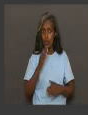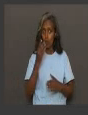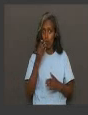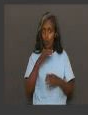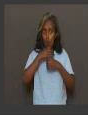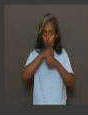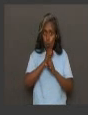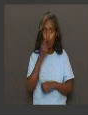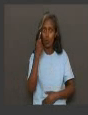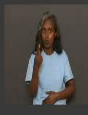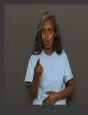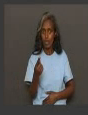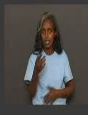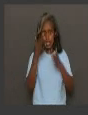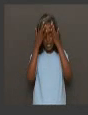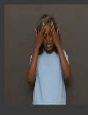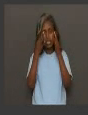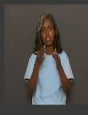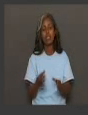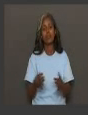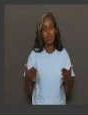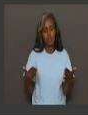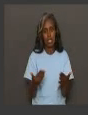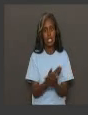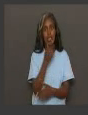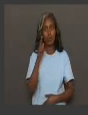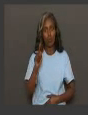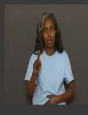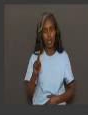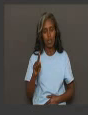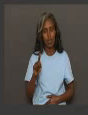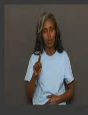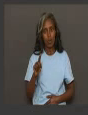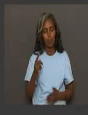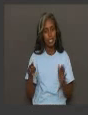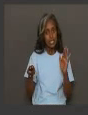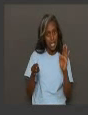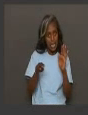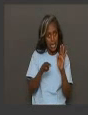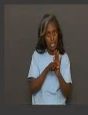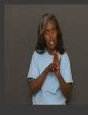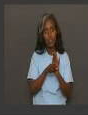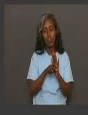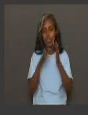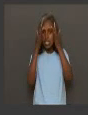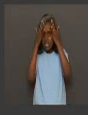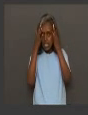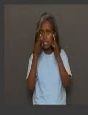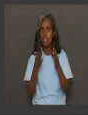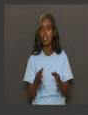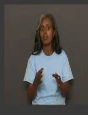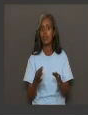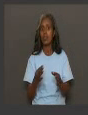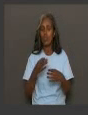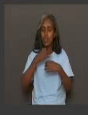one, the determinant of the new one will be the negative of the determinant